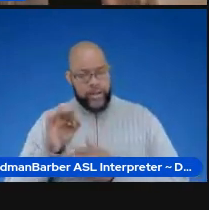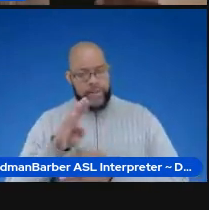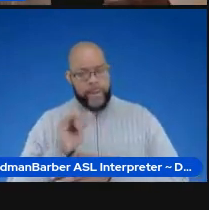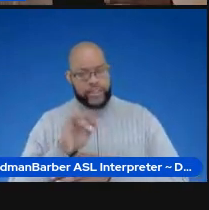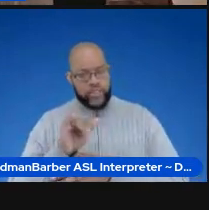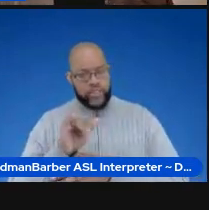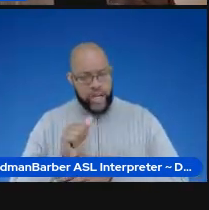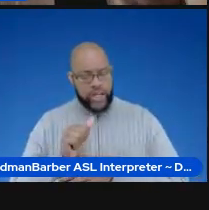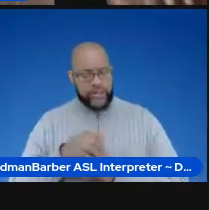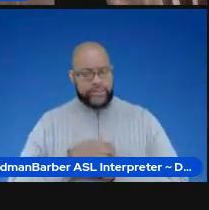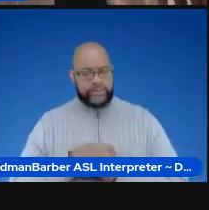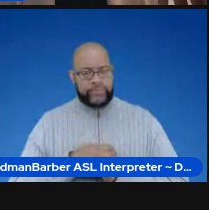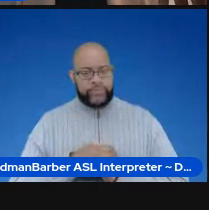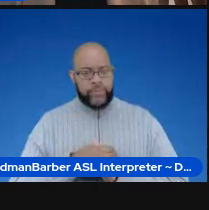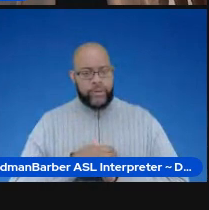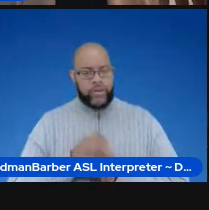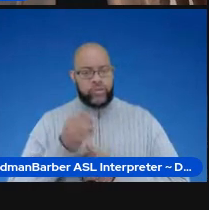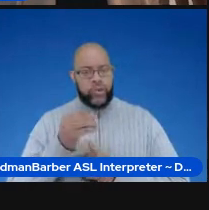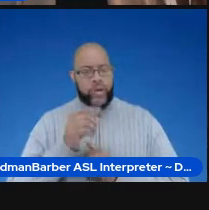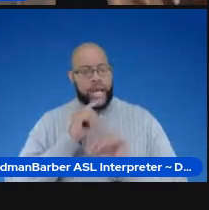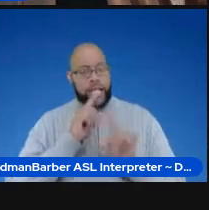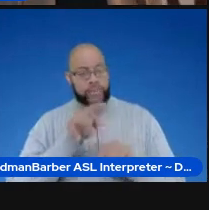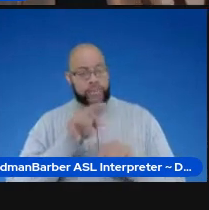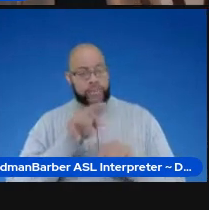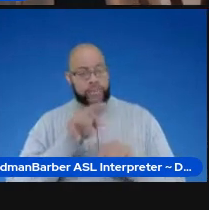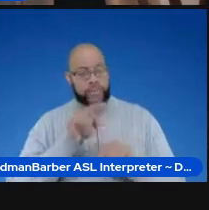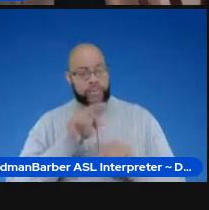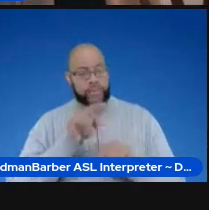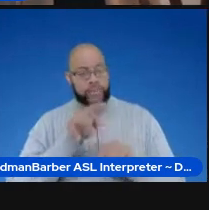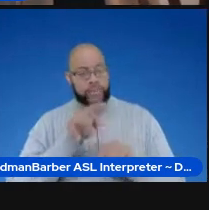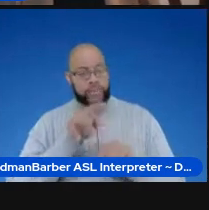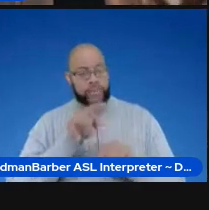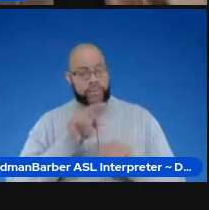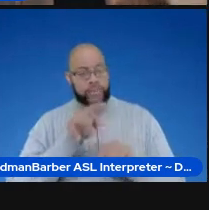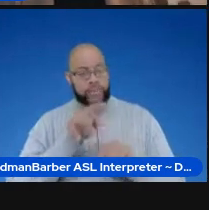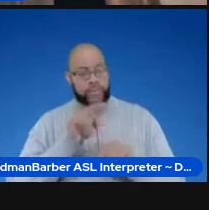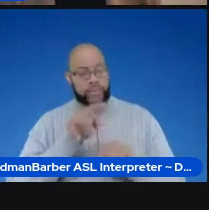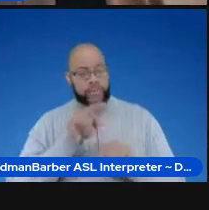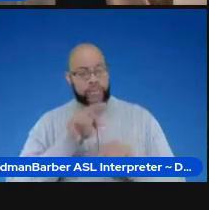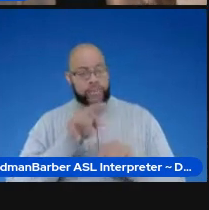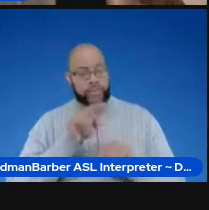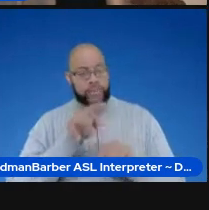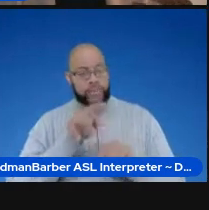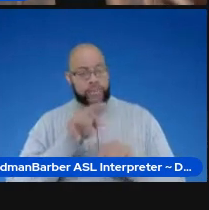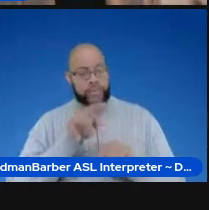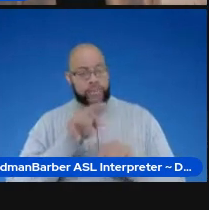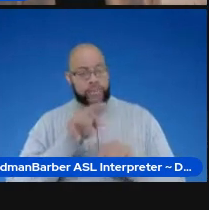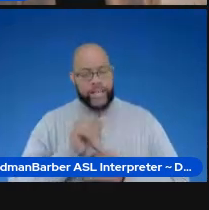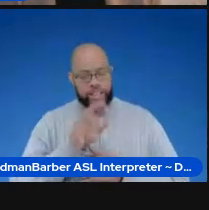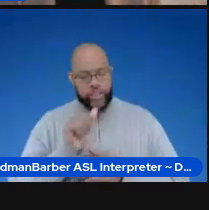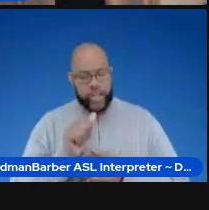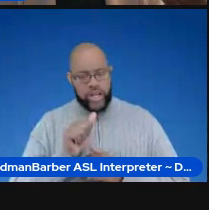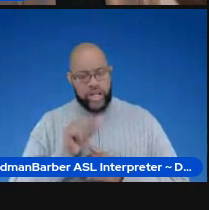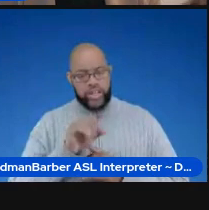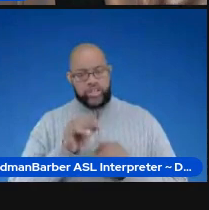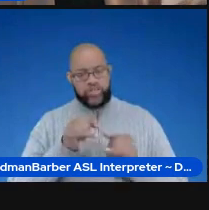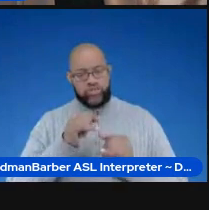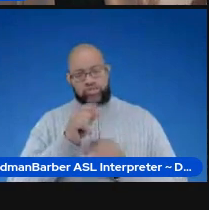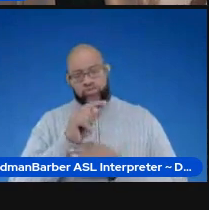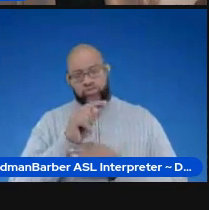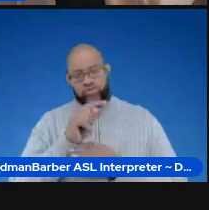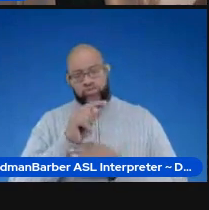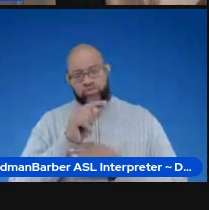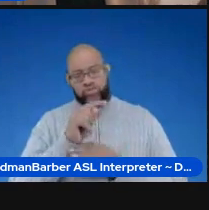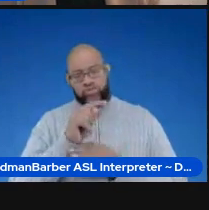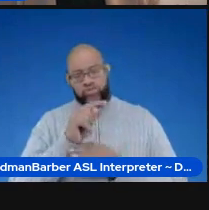altogether? So to answer this, we first examined the bacterial strains under light microscopy, just using your